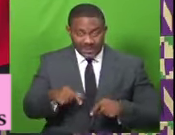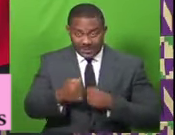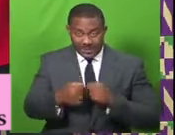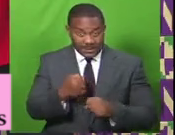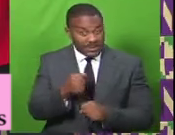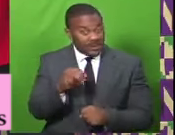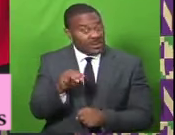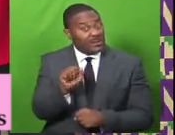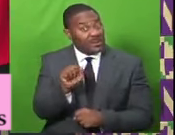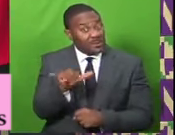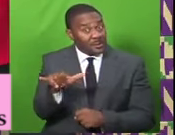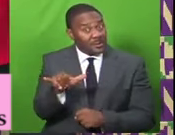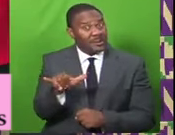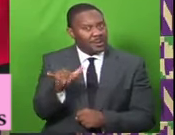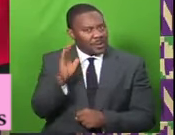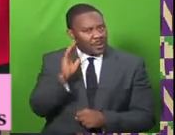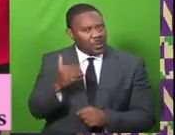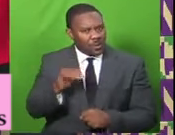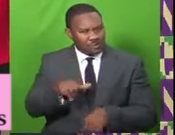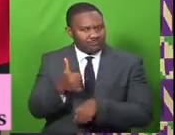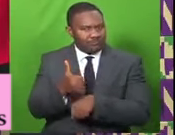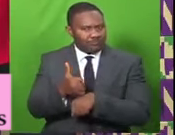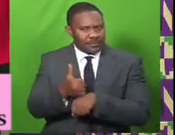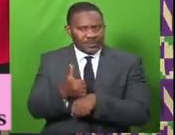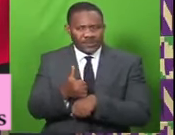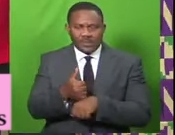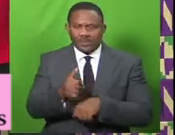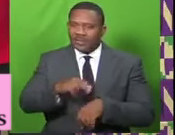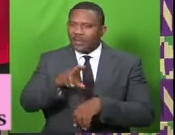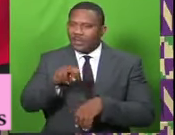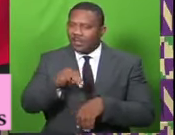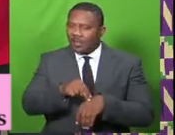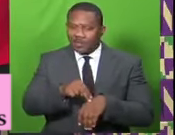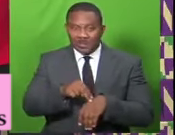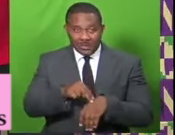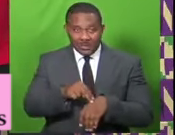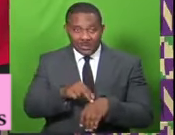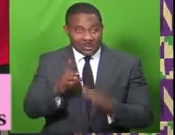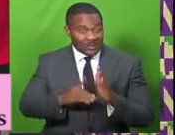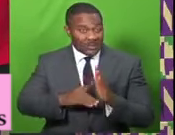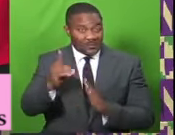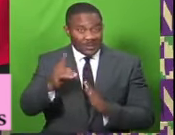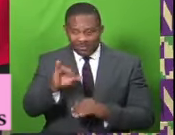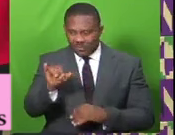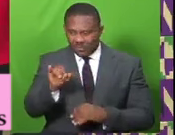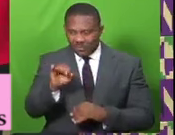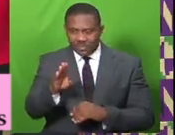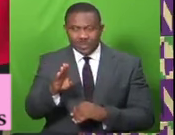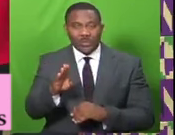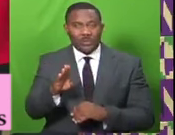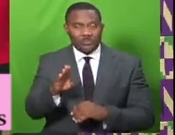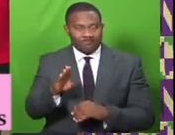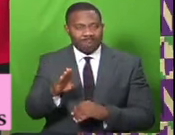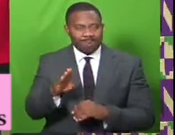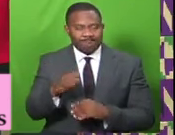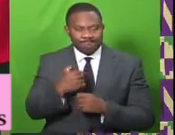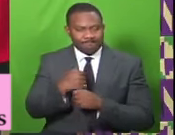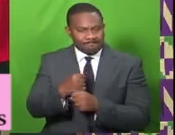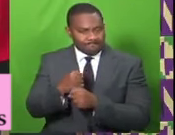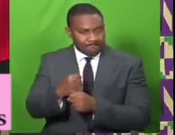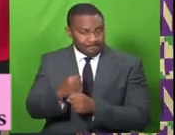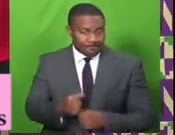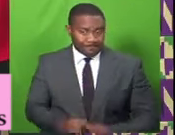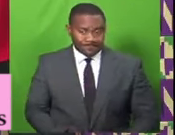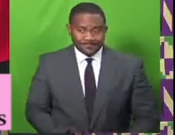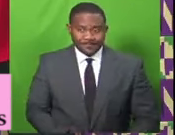retreat on rethinking tourism for national development and job creation. I've tasked the ministry and its agency,